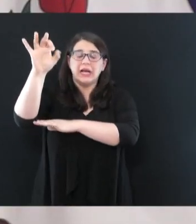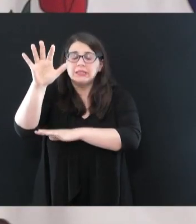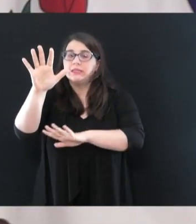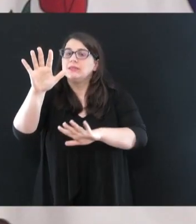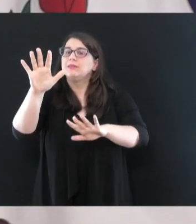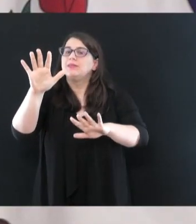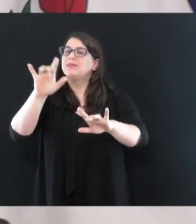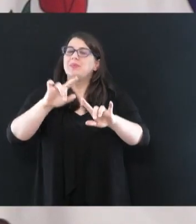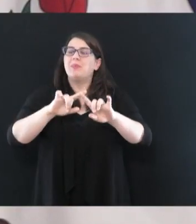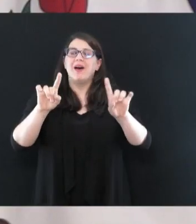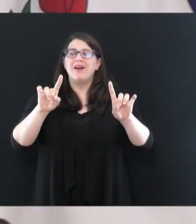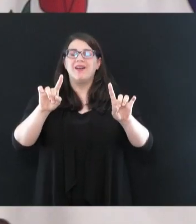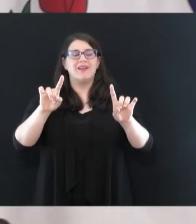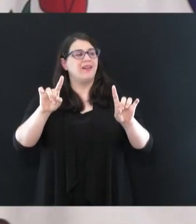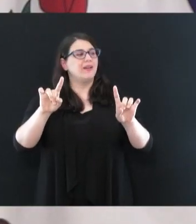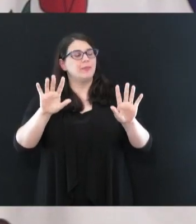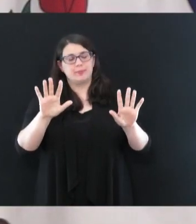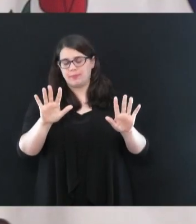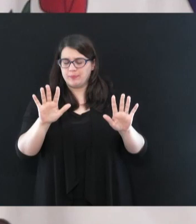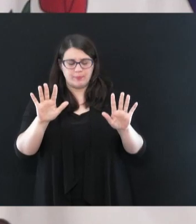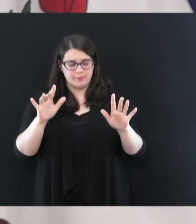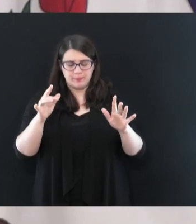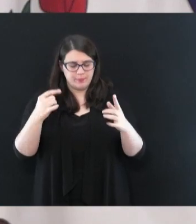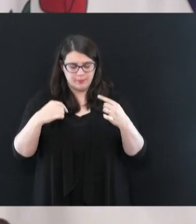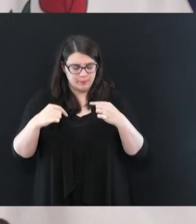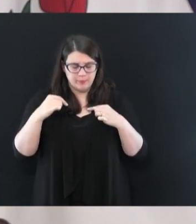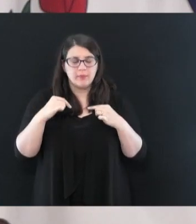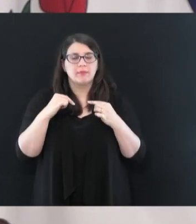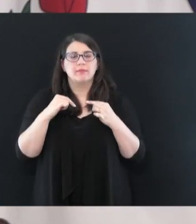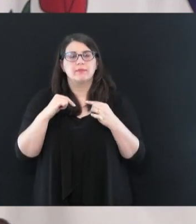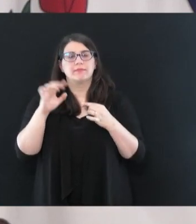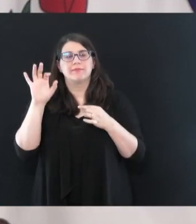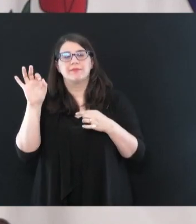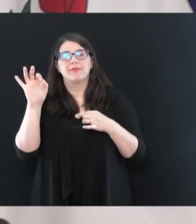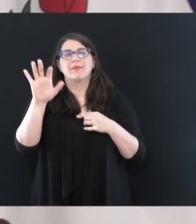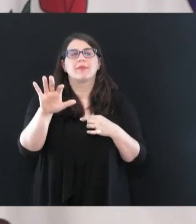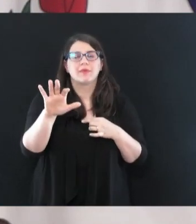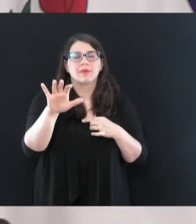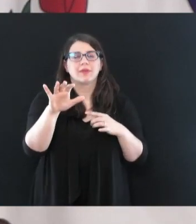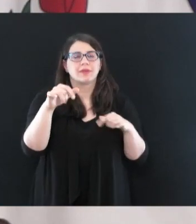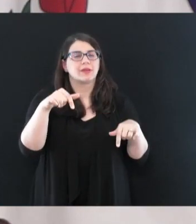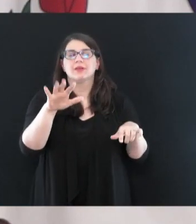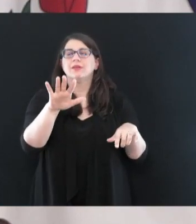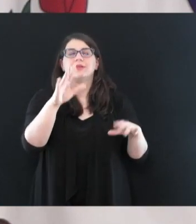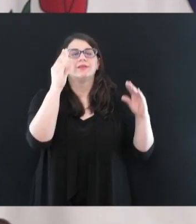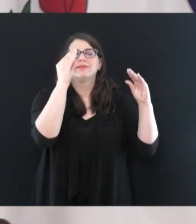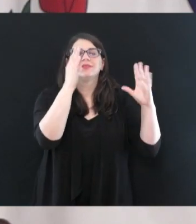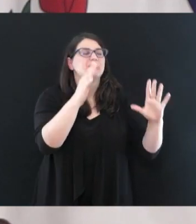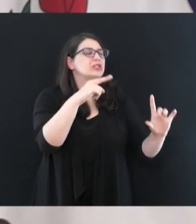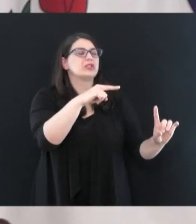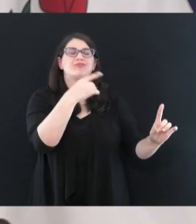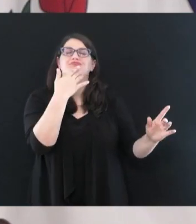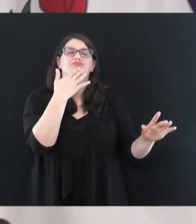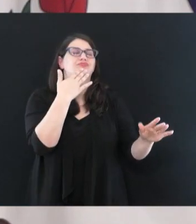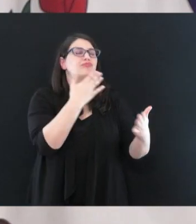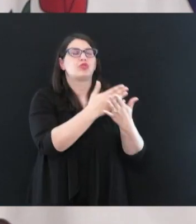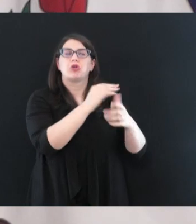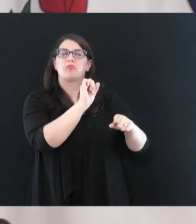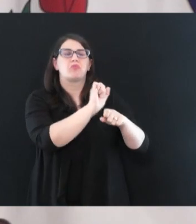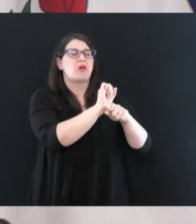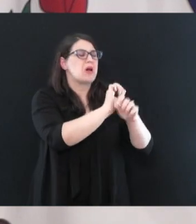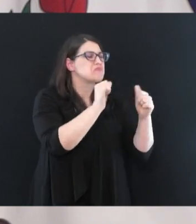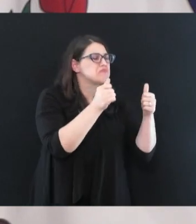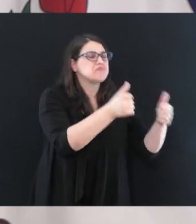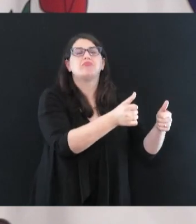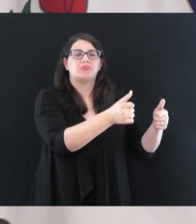know, let me say this, you know, our teachers are doing great work, our service personnel, all